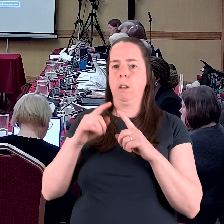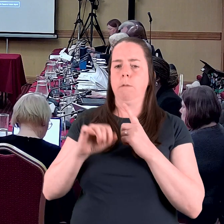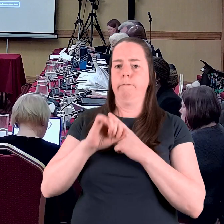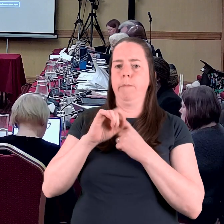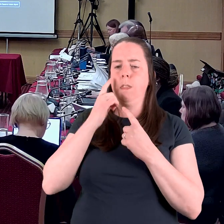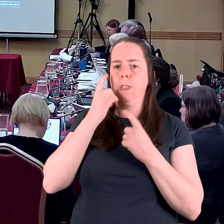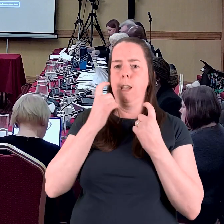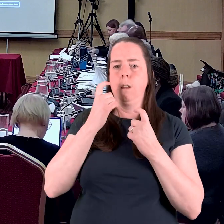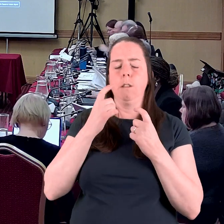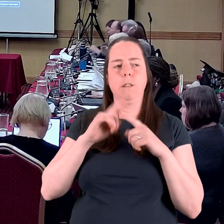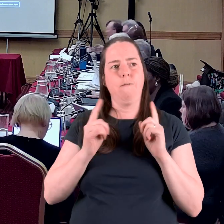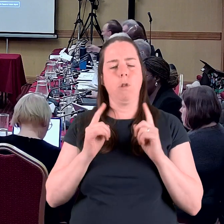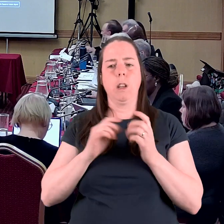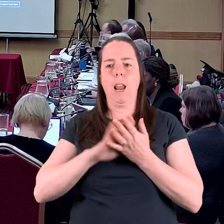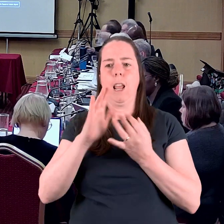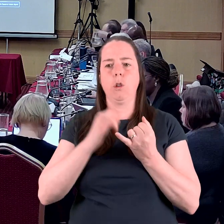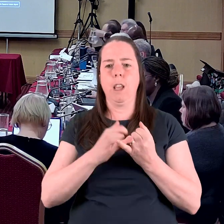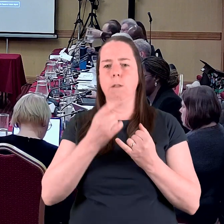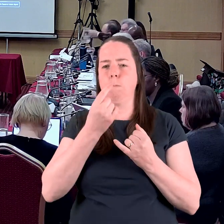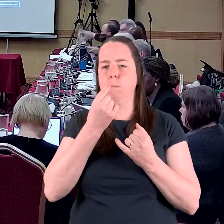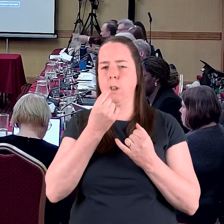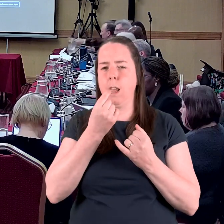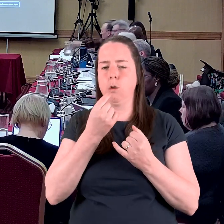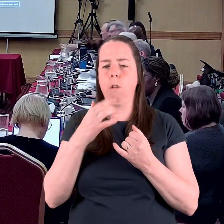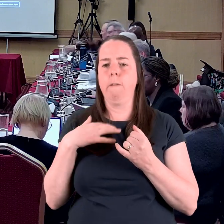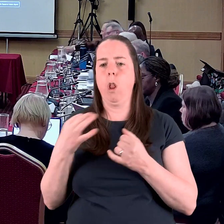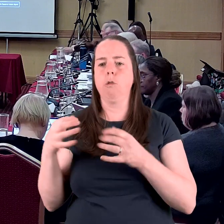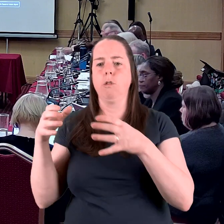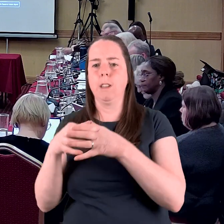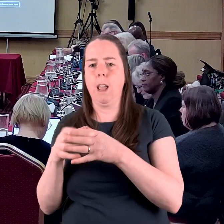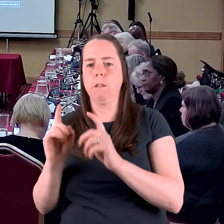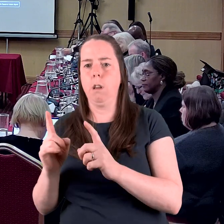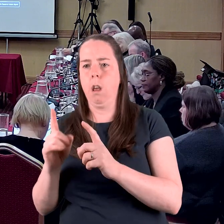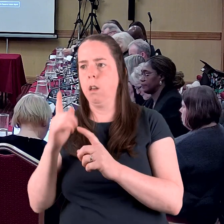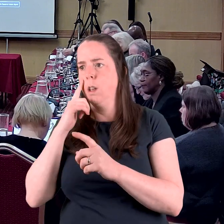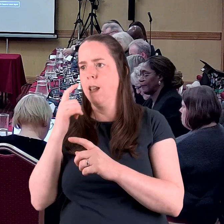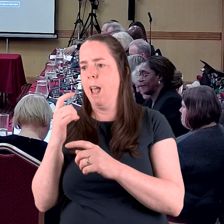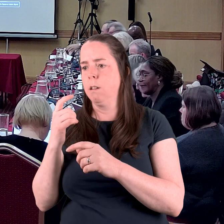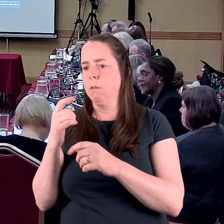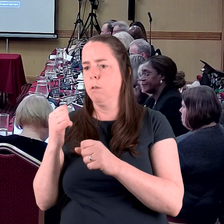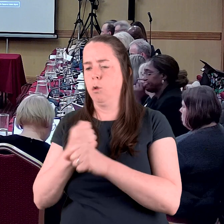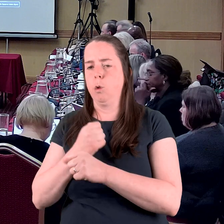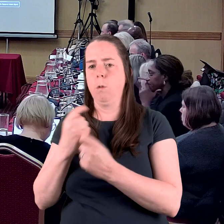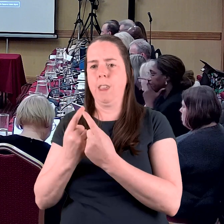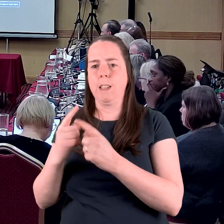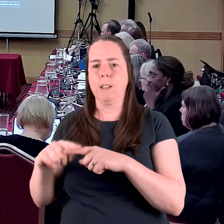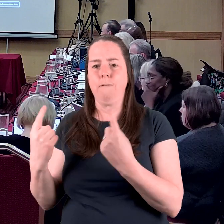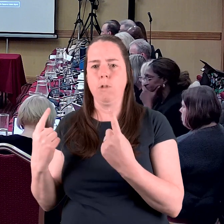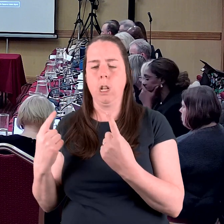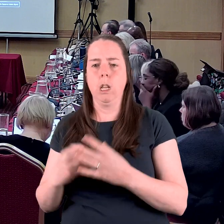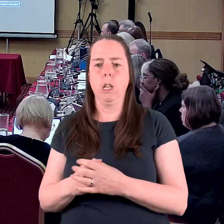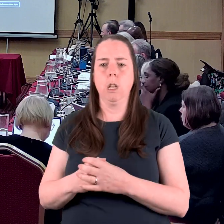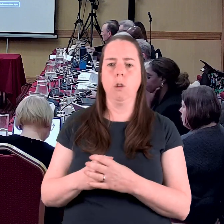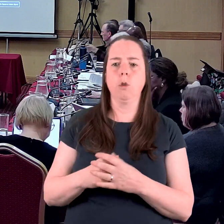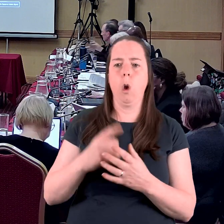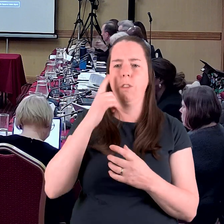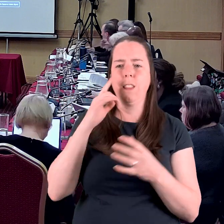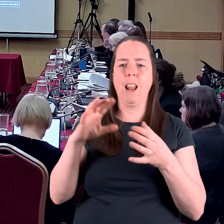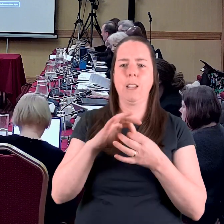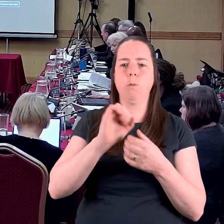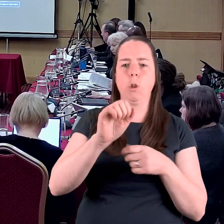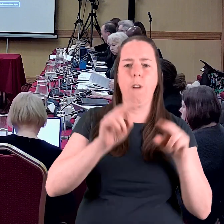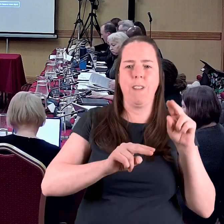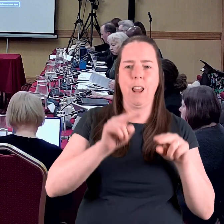really made us think differently in the NHS about the potential of the voluntary sector and how we really can do things differently. So I think